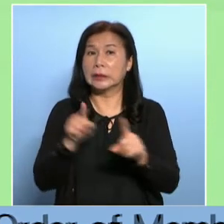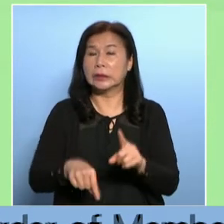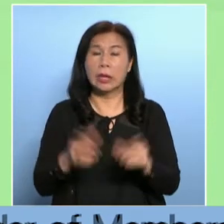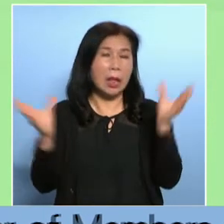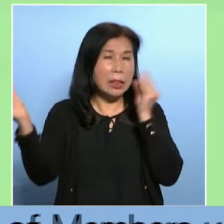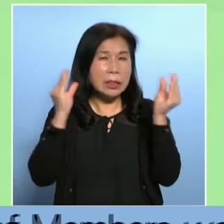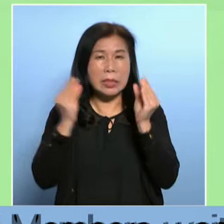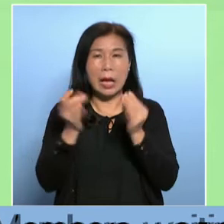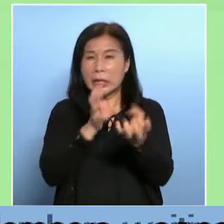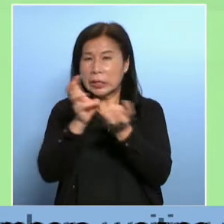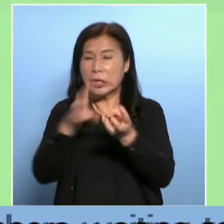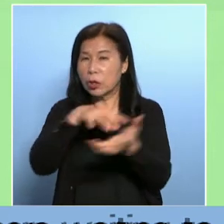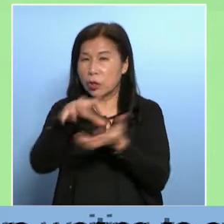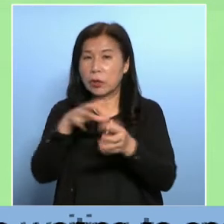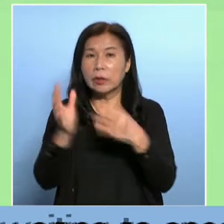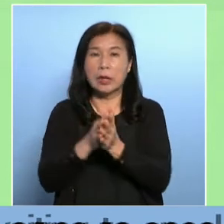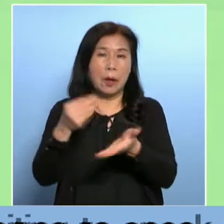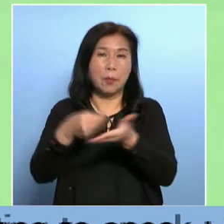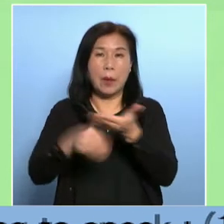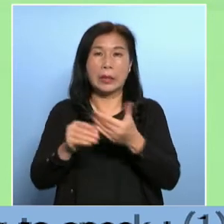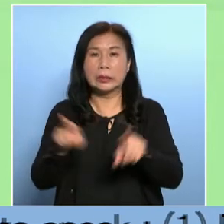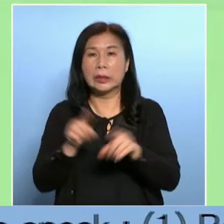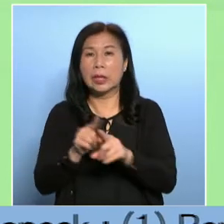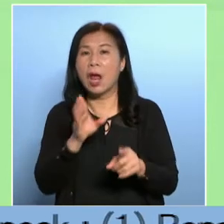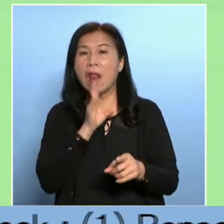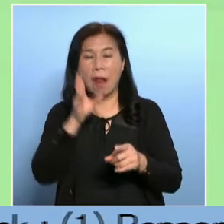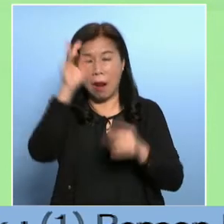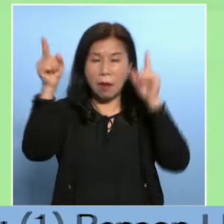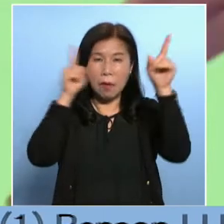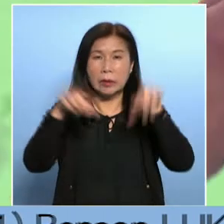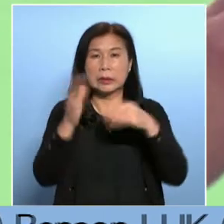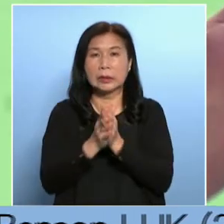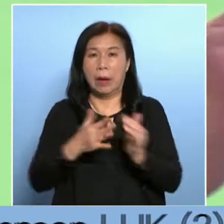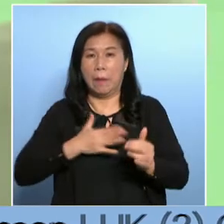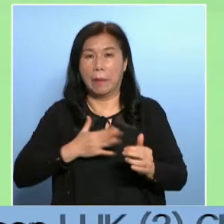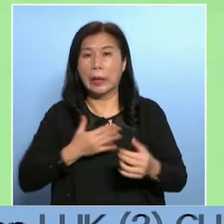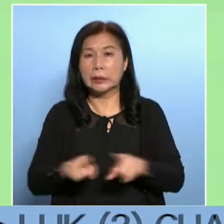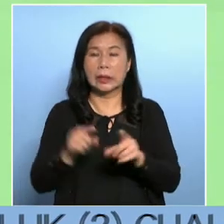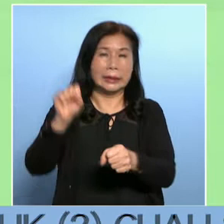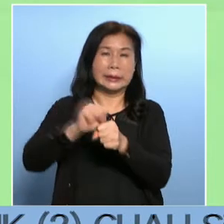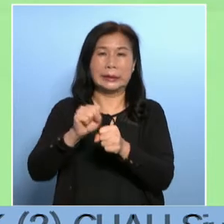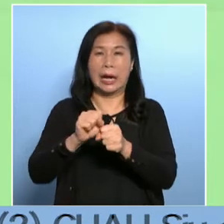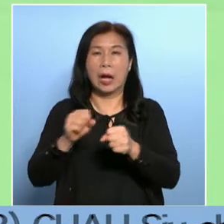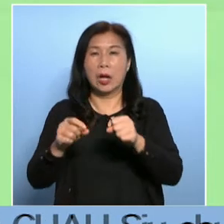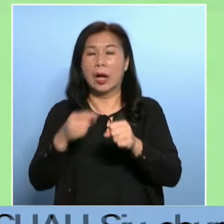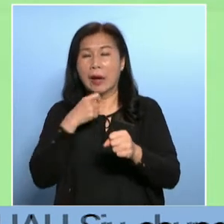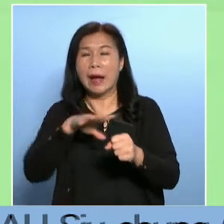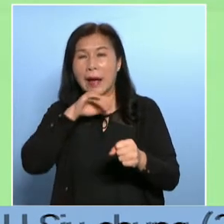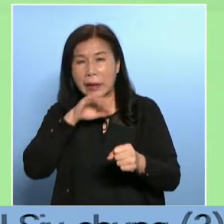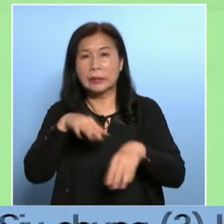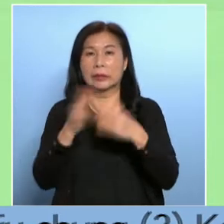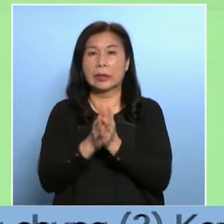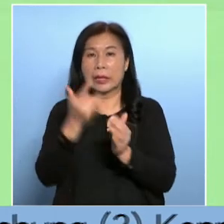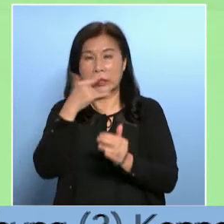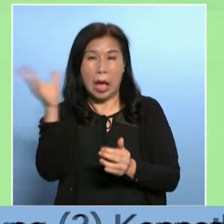to ease this epidemic. Well, at first there were rumors, and people were trying to monger,